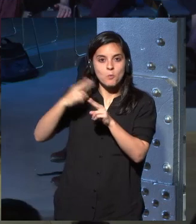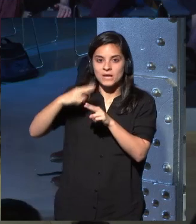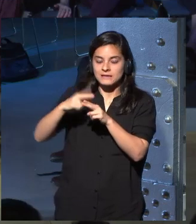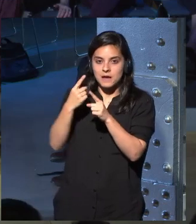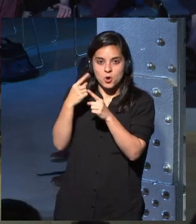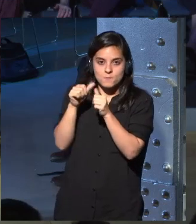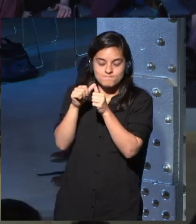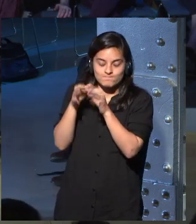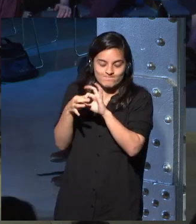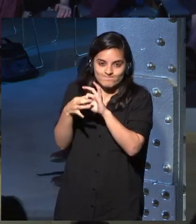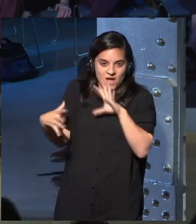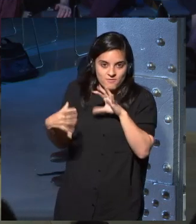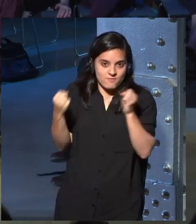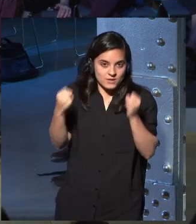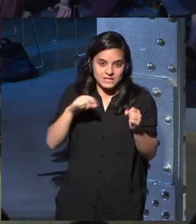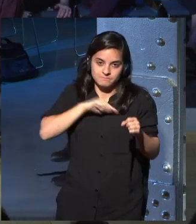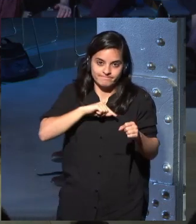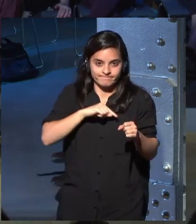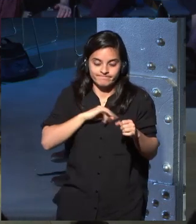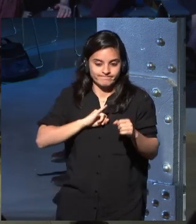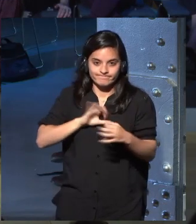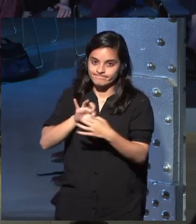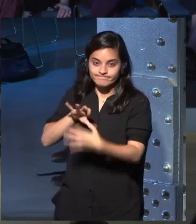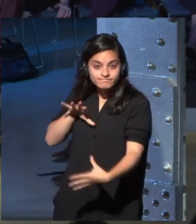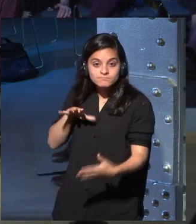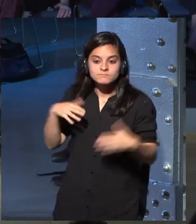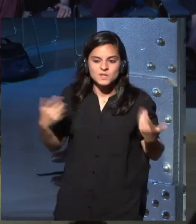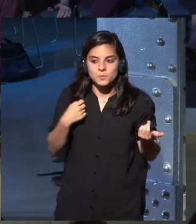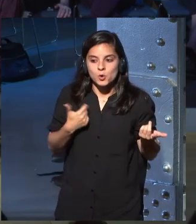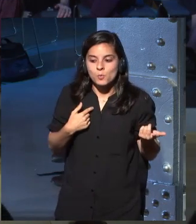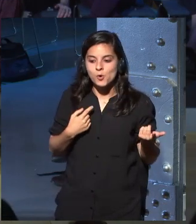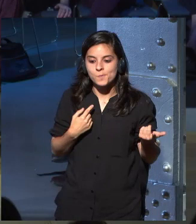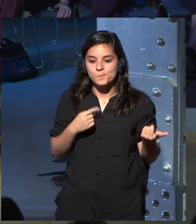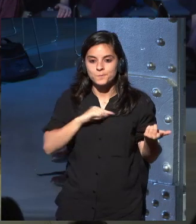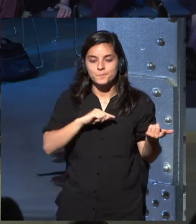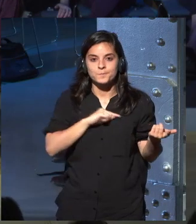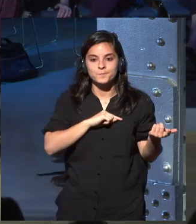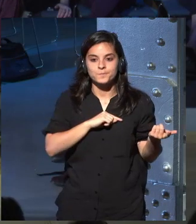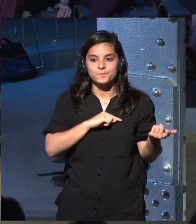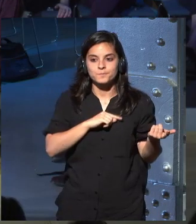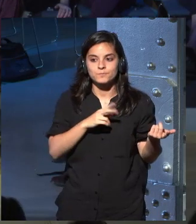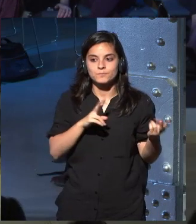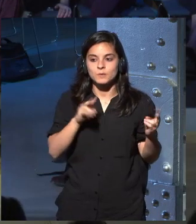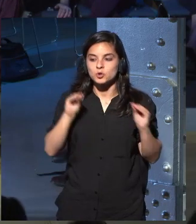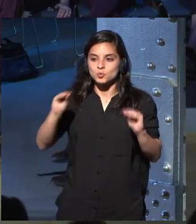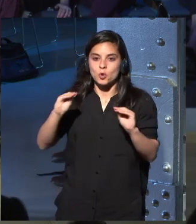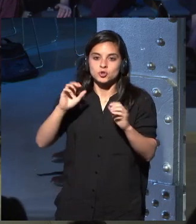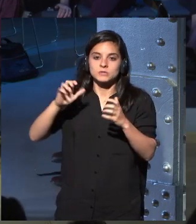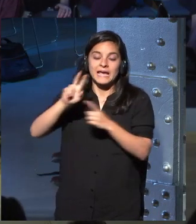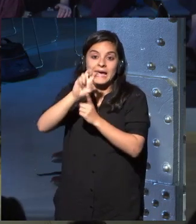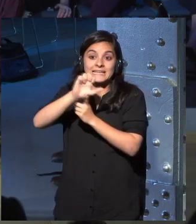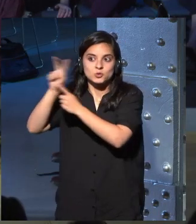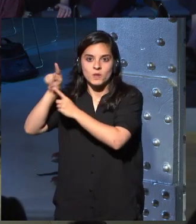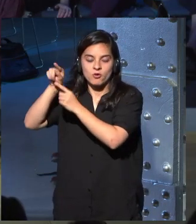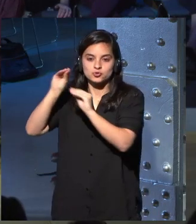and their culture is destined to take over the globe. As for England, where he has lived and worked as well,